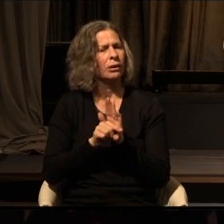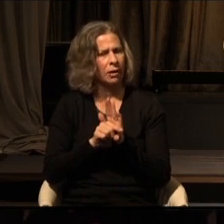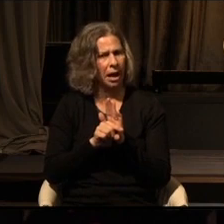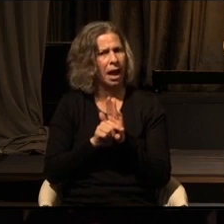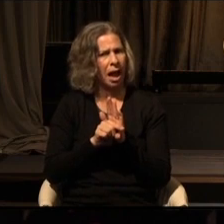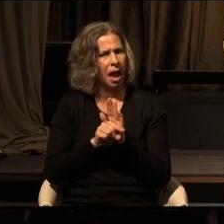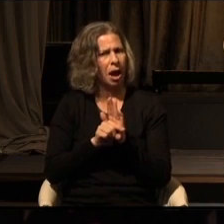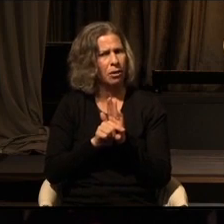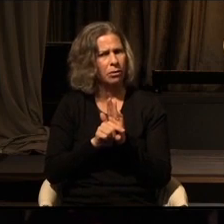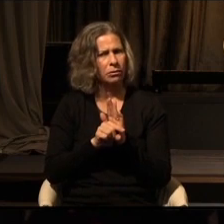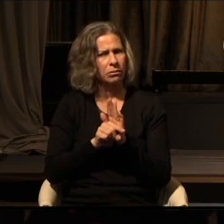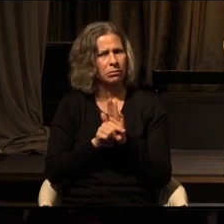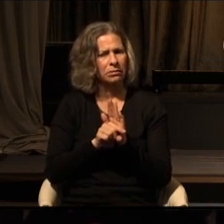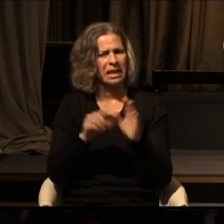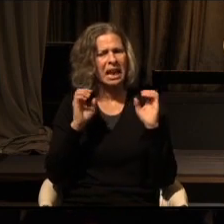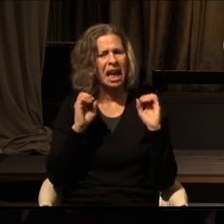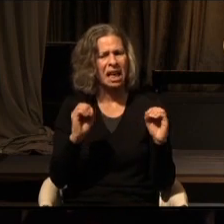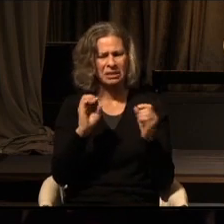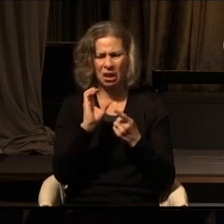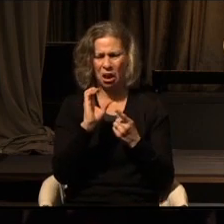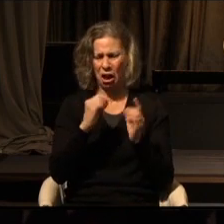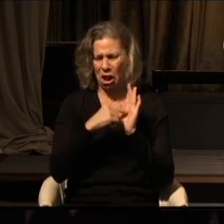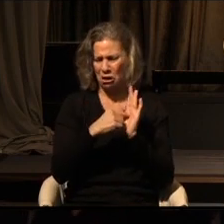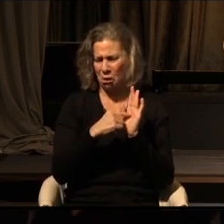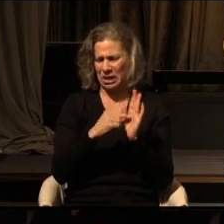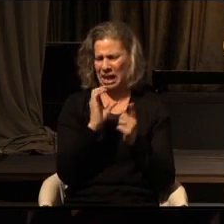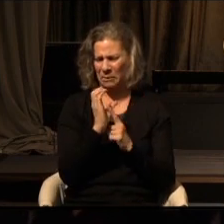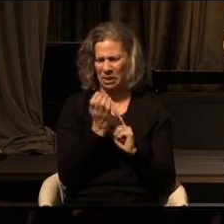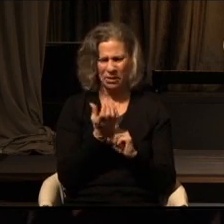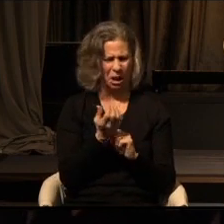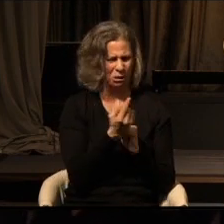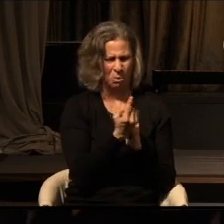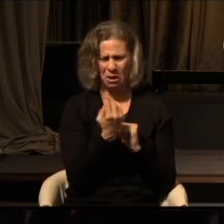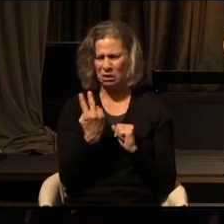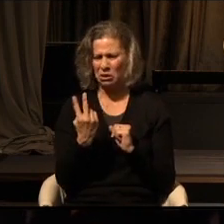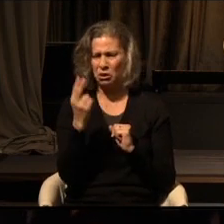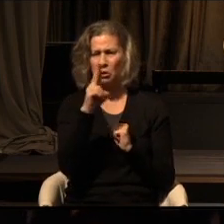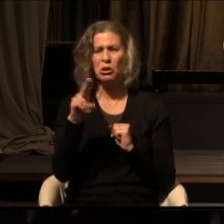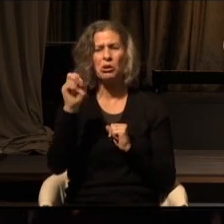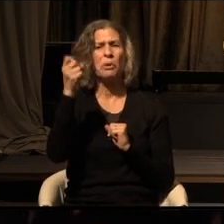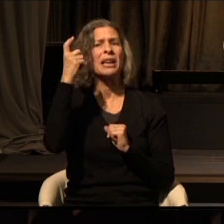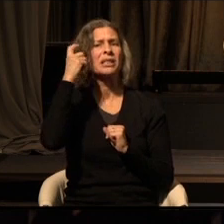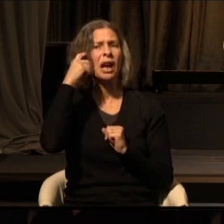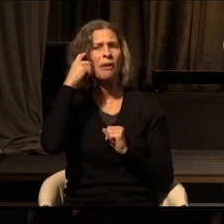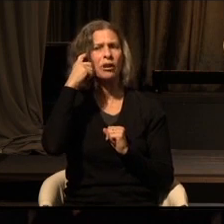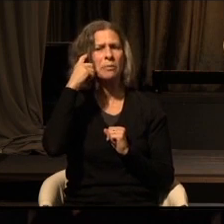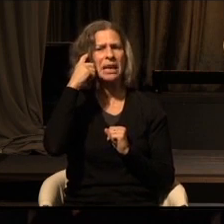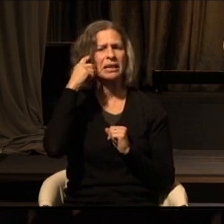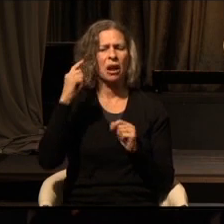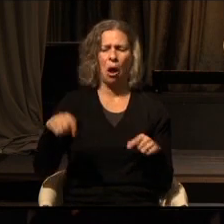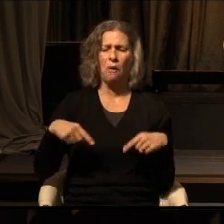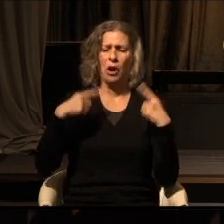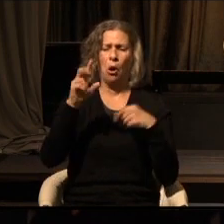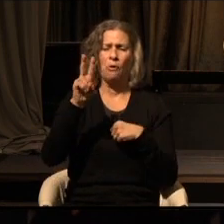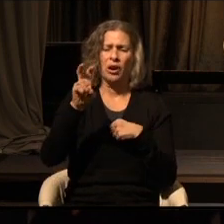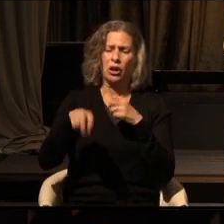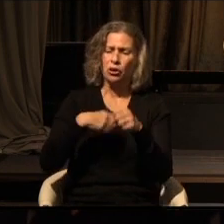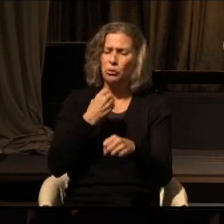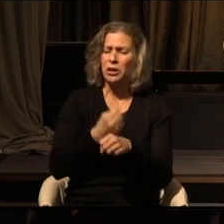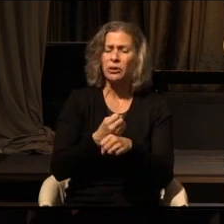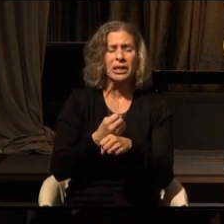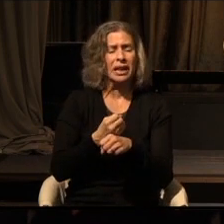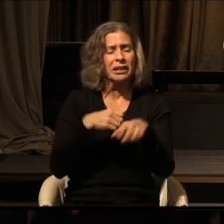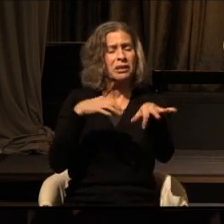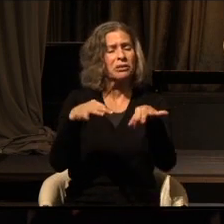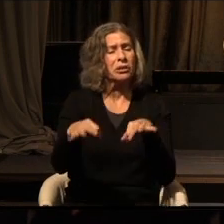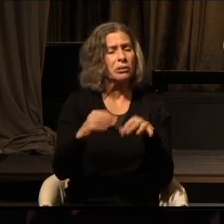real examples of his culture. You see, the U.S. government has had for over 200 years what can only be